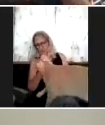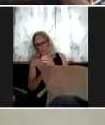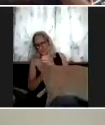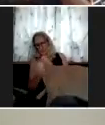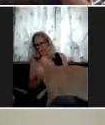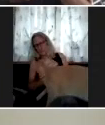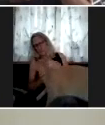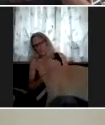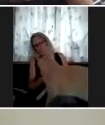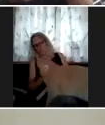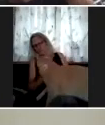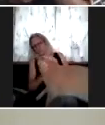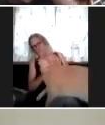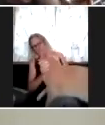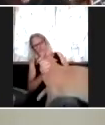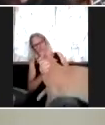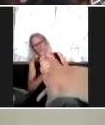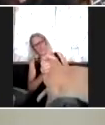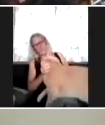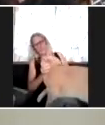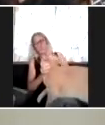Steve or